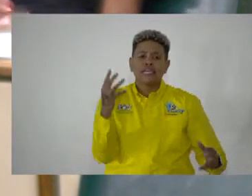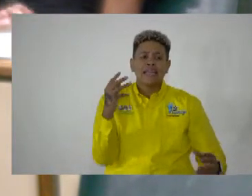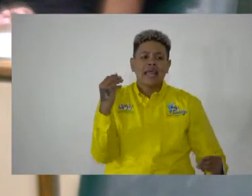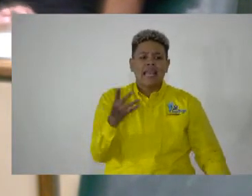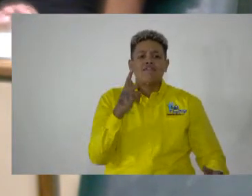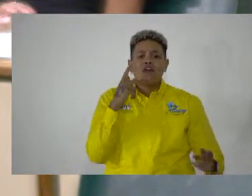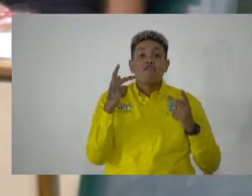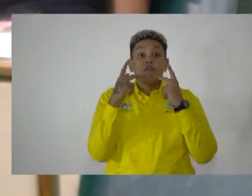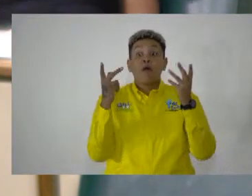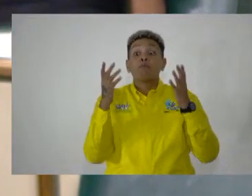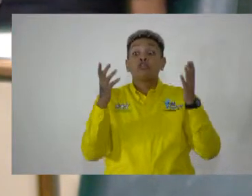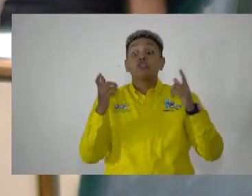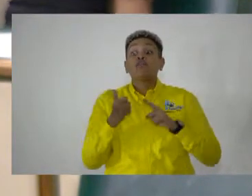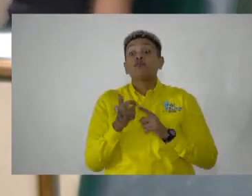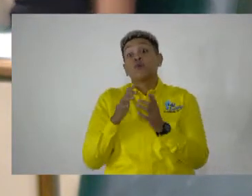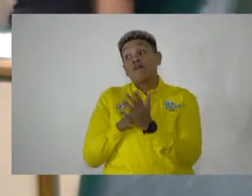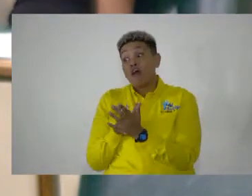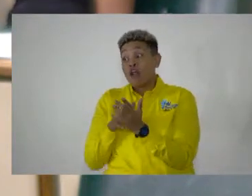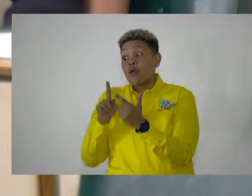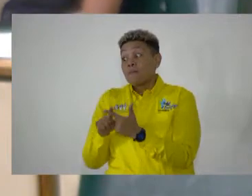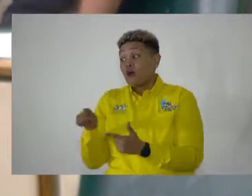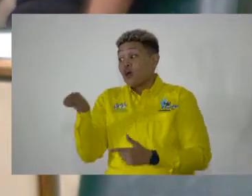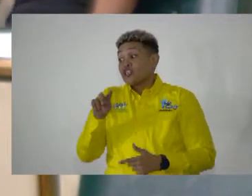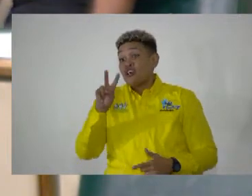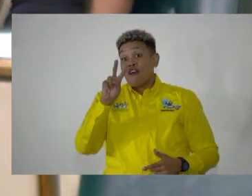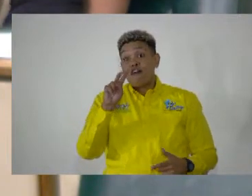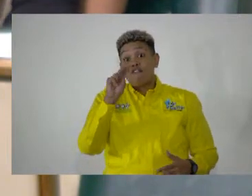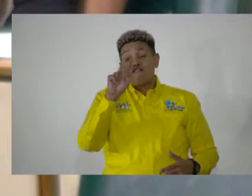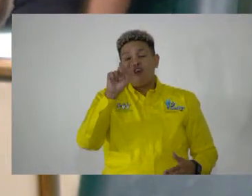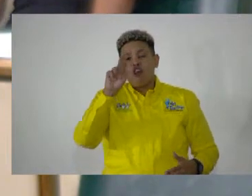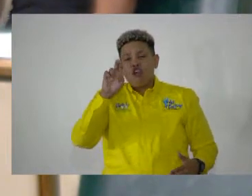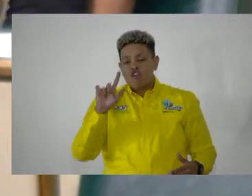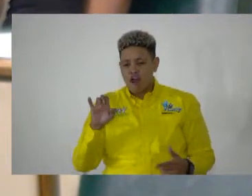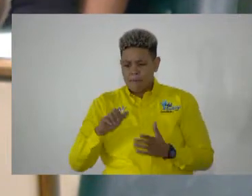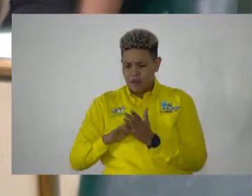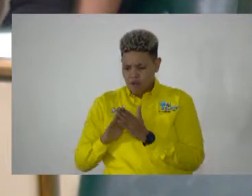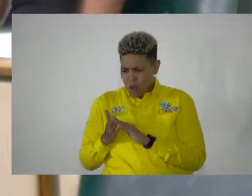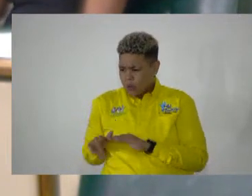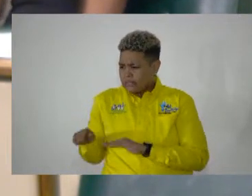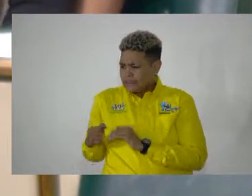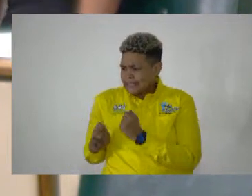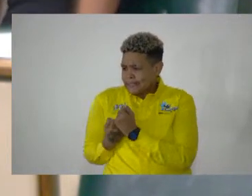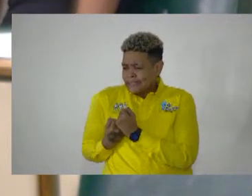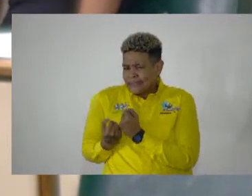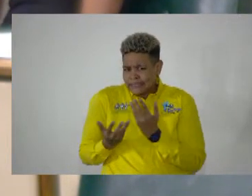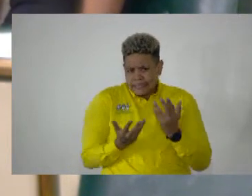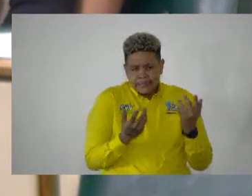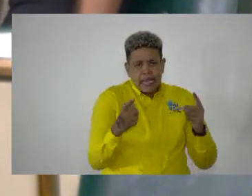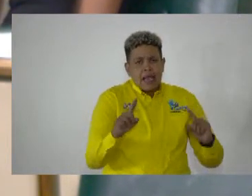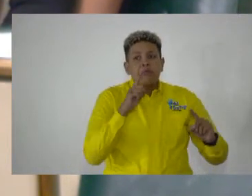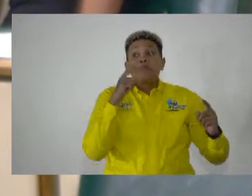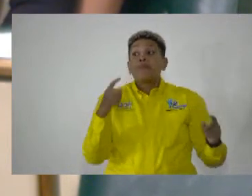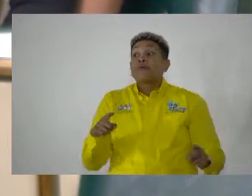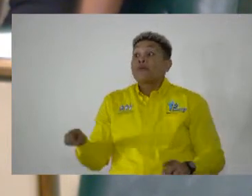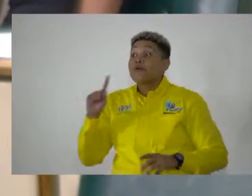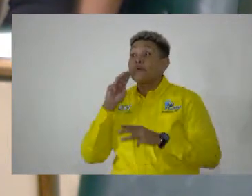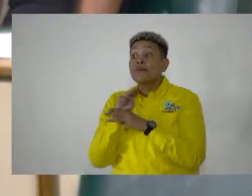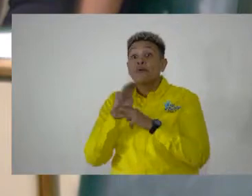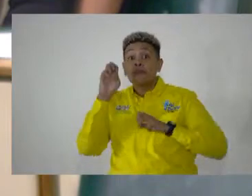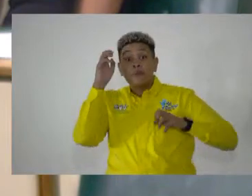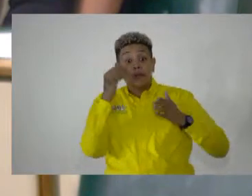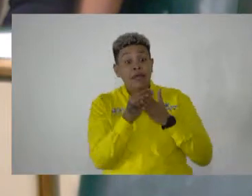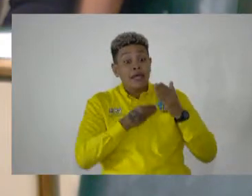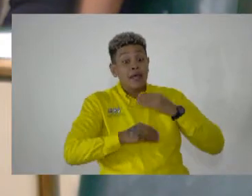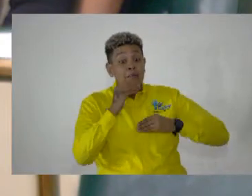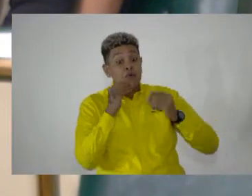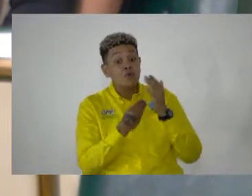public services to volatile and vulnerable communities. Consequently, the Ministry of Economic Growth and Job